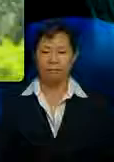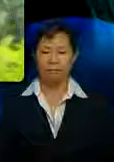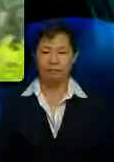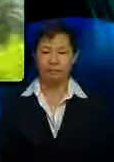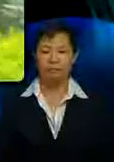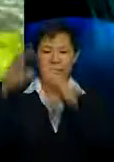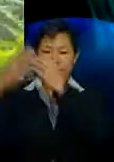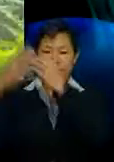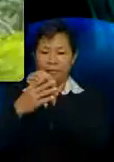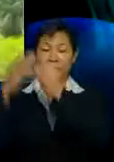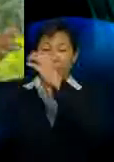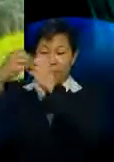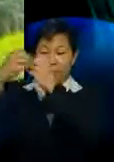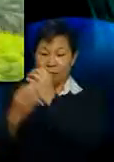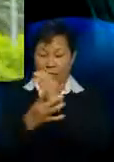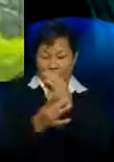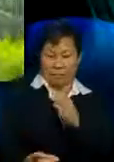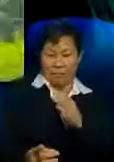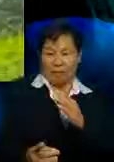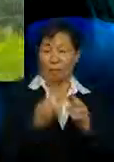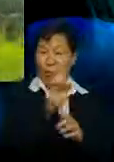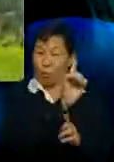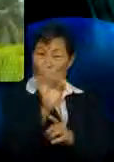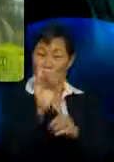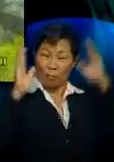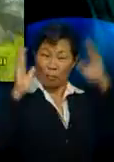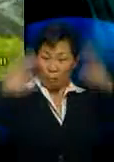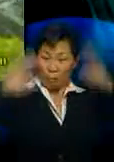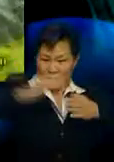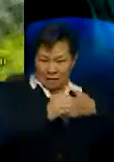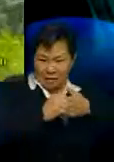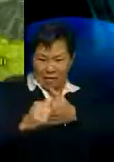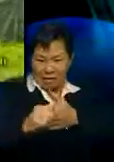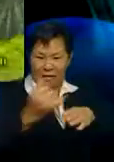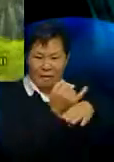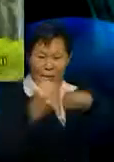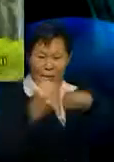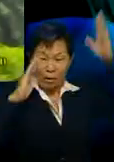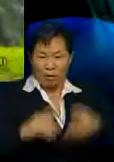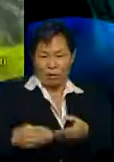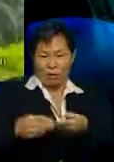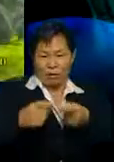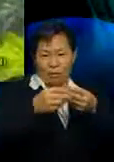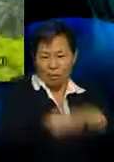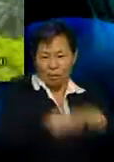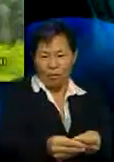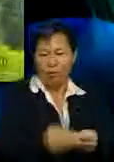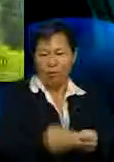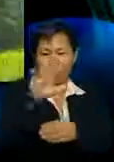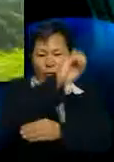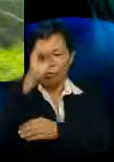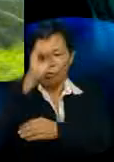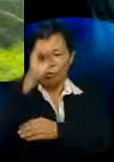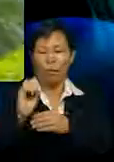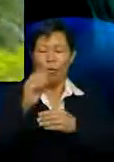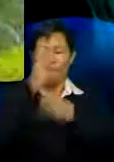Palm oil is one of our nation's leading industries. Malaysia contributes to more than 50% of the world's palm oil, which